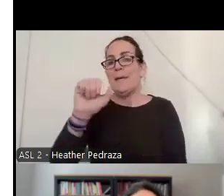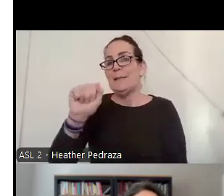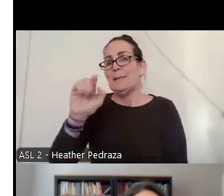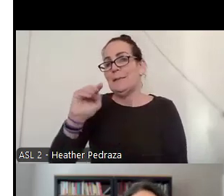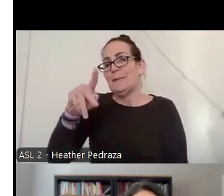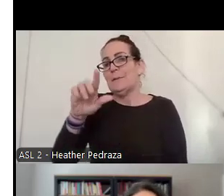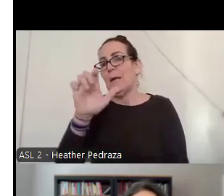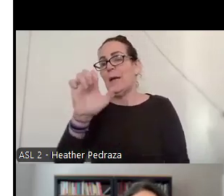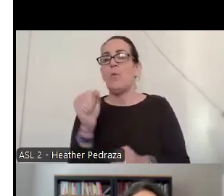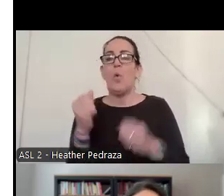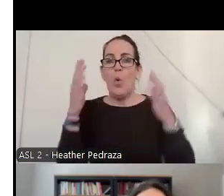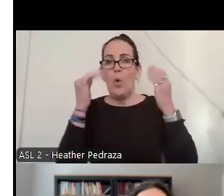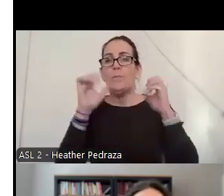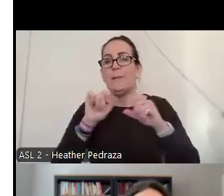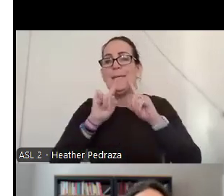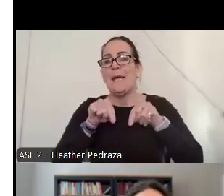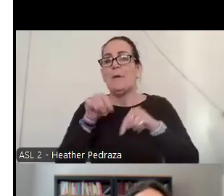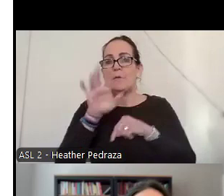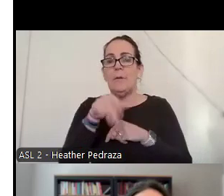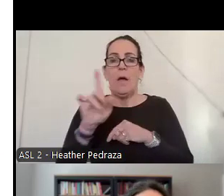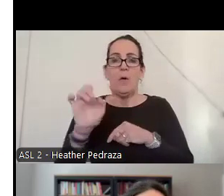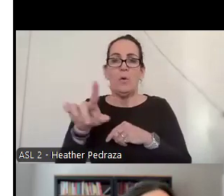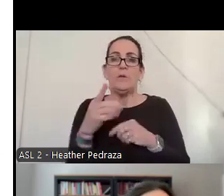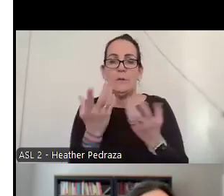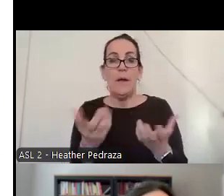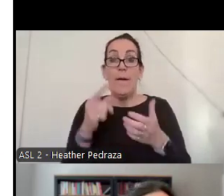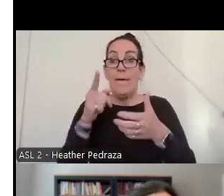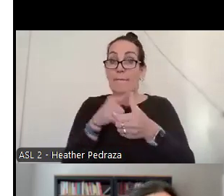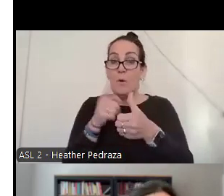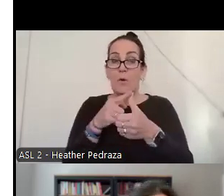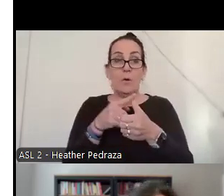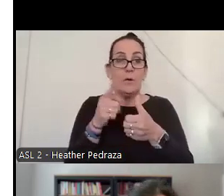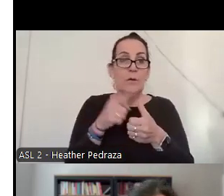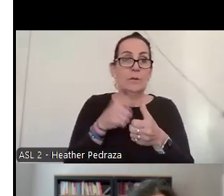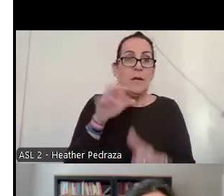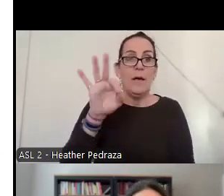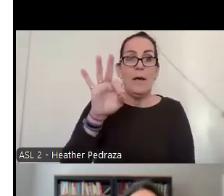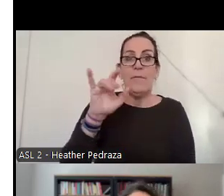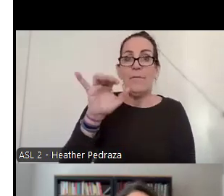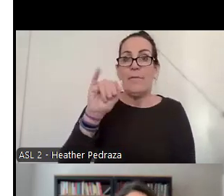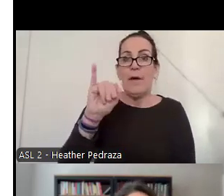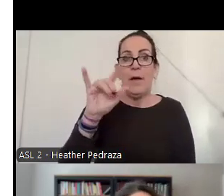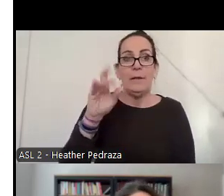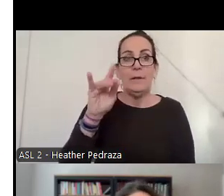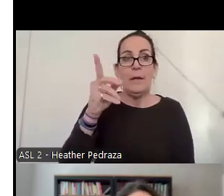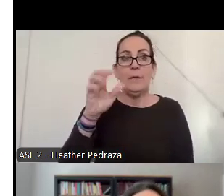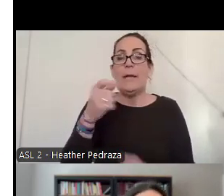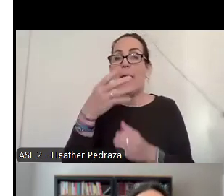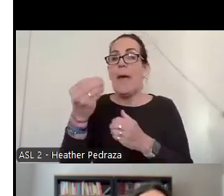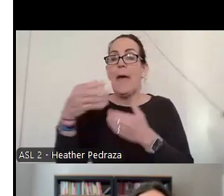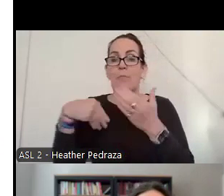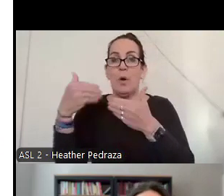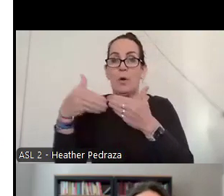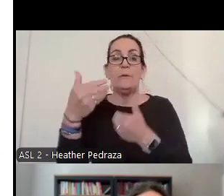to answer within those 4 areas. So the first area is fidelity and progress. So we will be hoping to learn